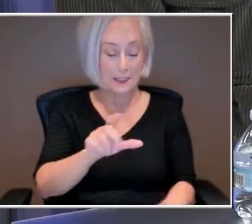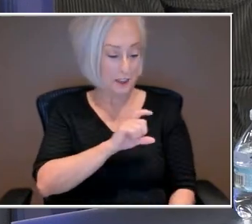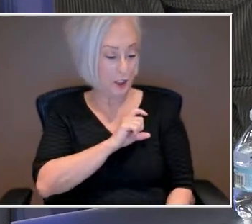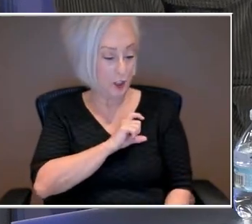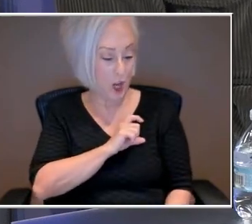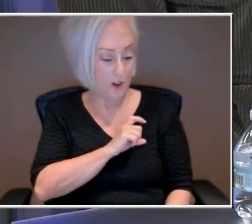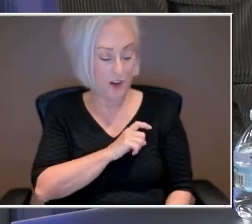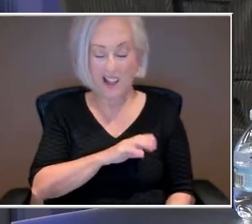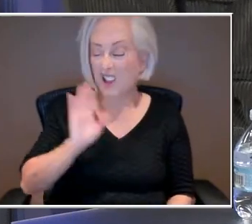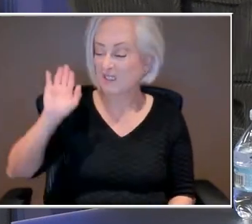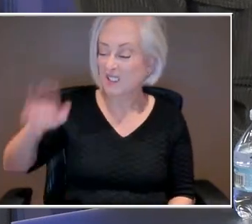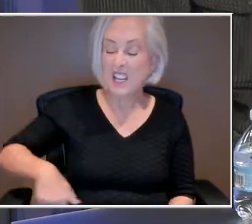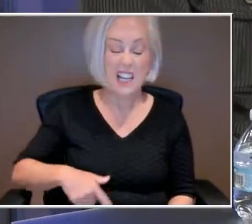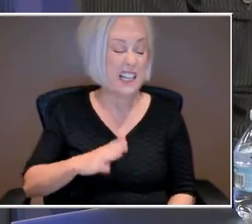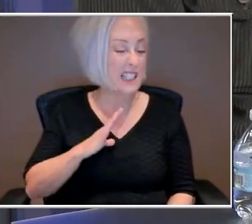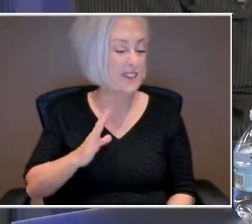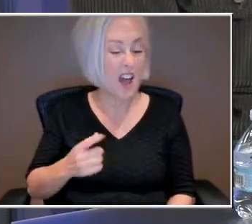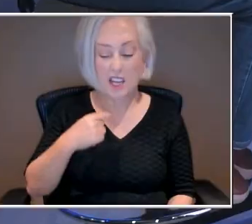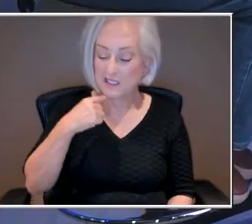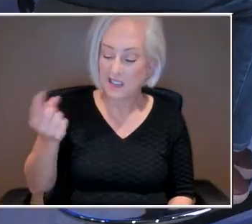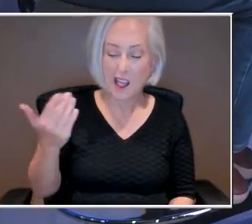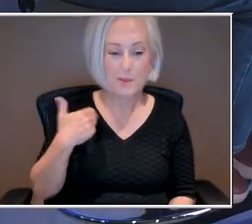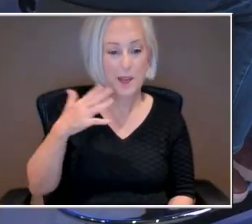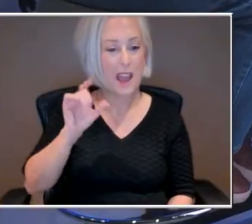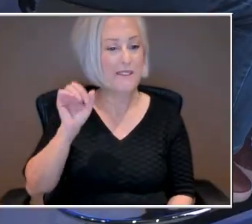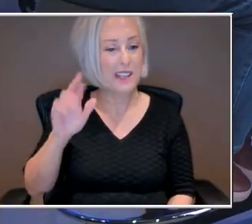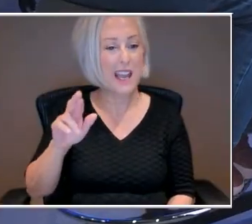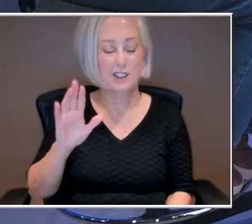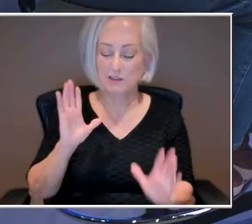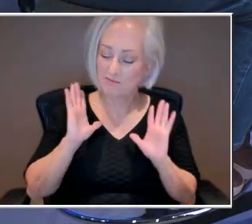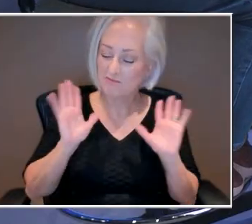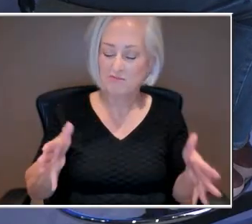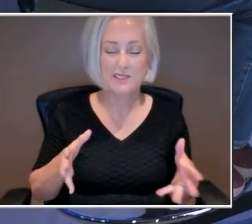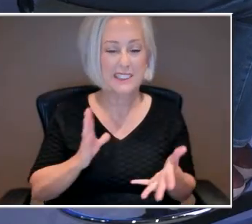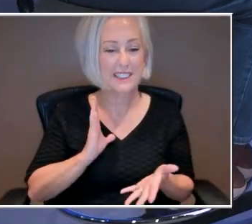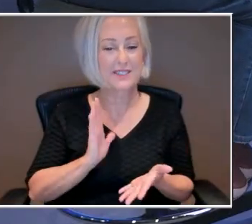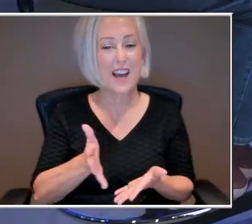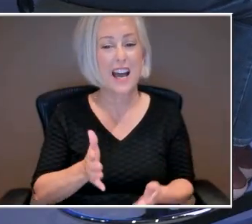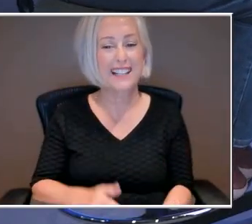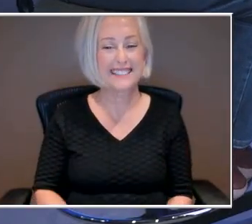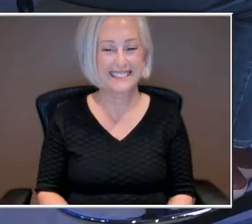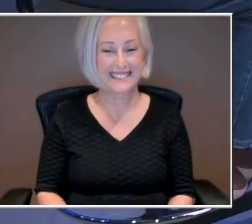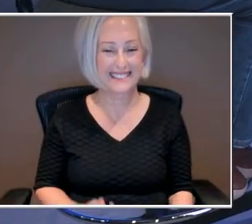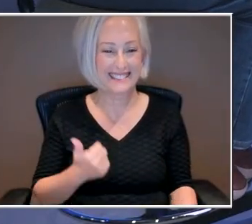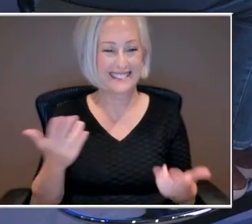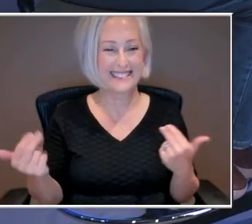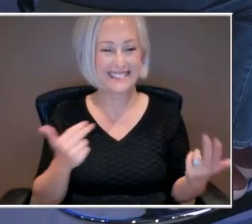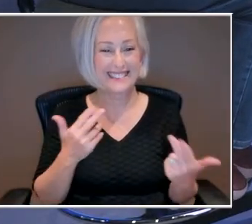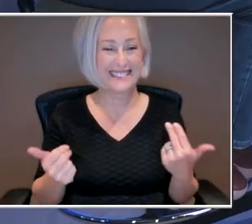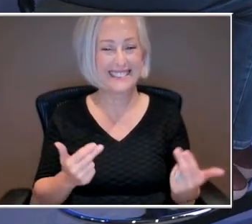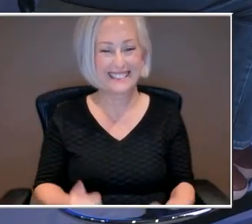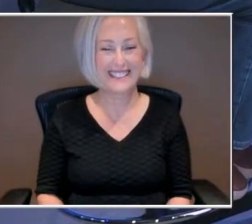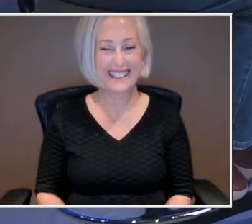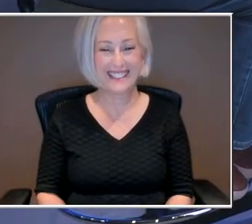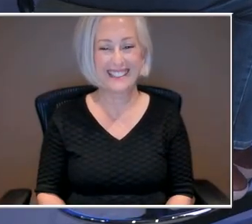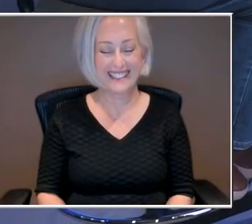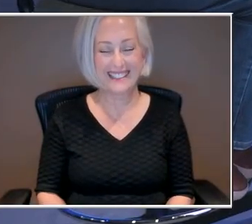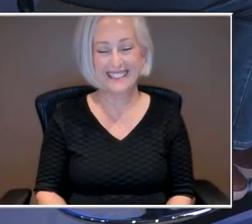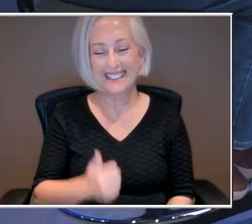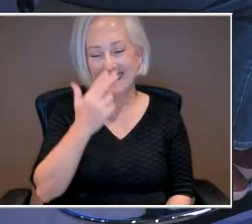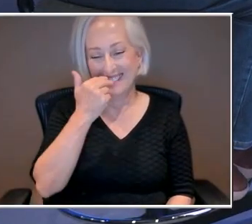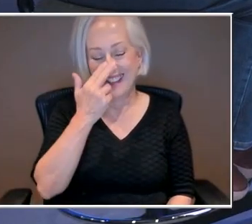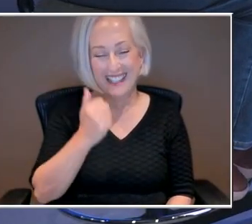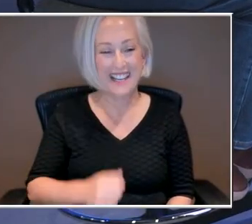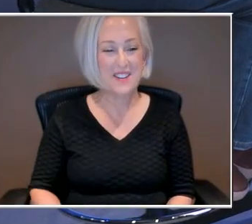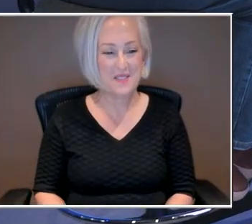gonna be okay. I think that's a fair excuse. Yeah, I think that's 1,000% fair excuse. I think this is a good excuse. Funny. We